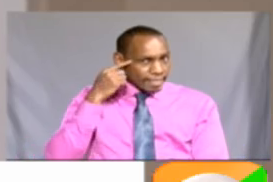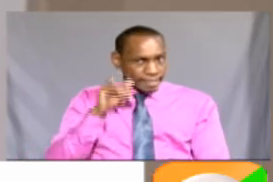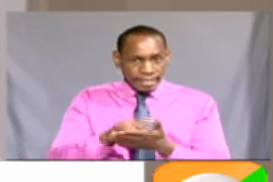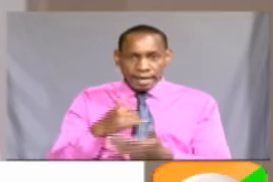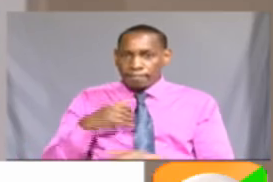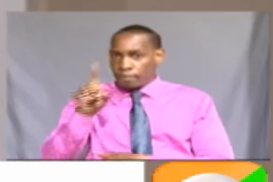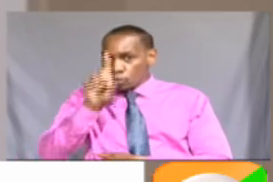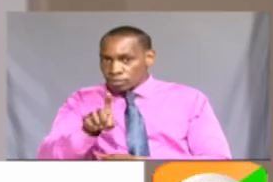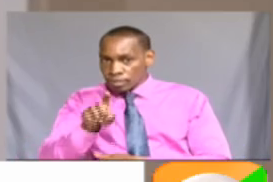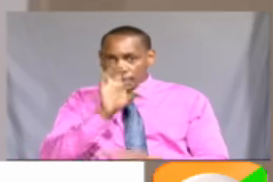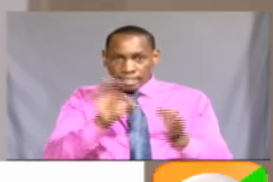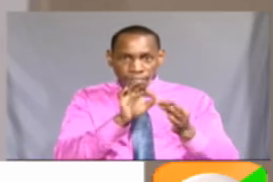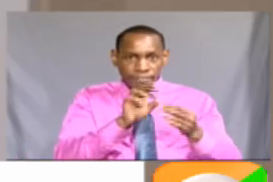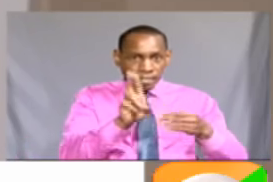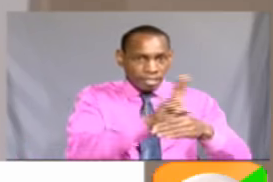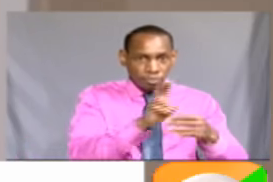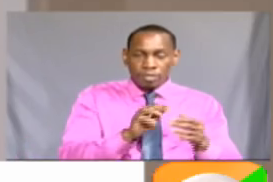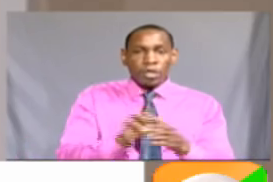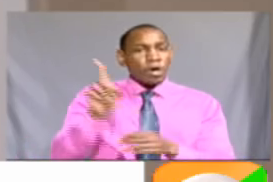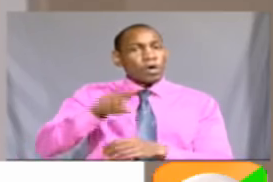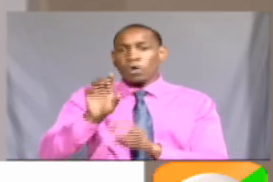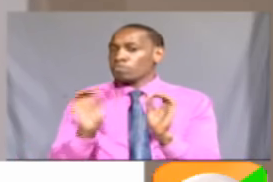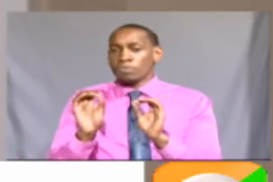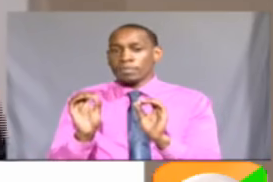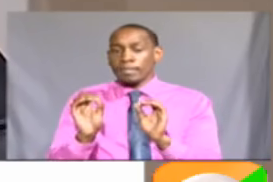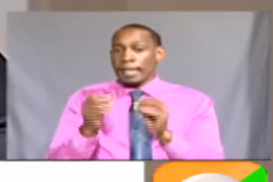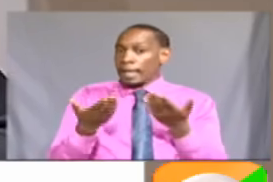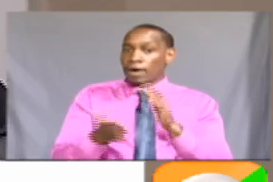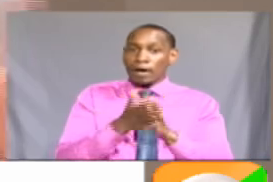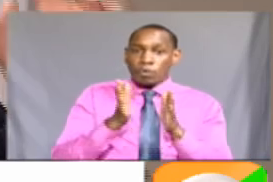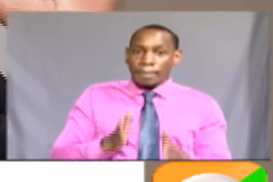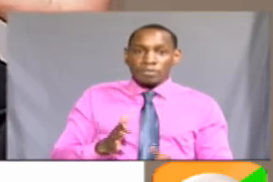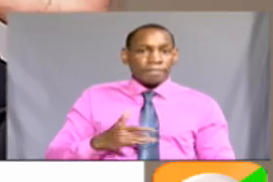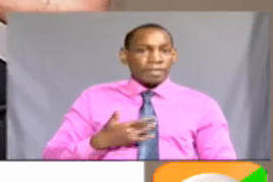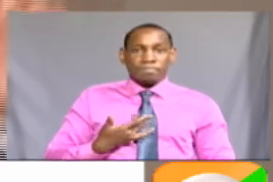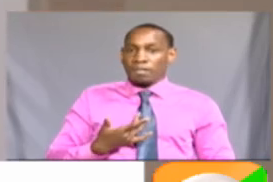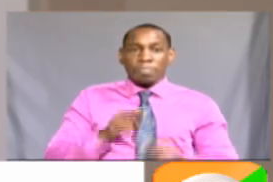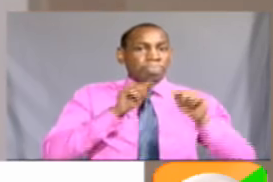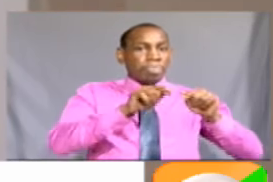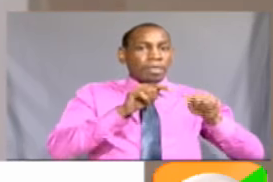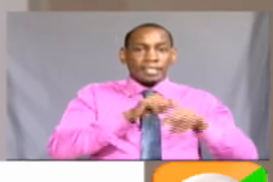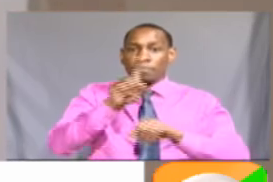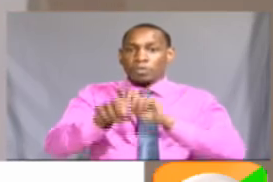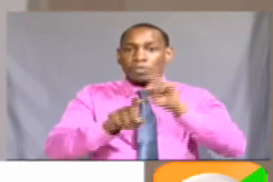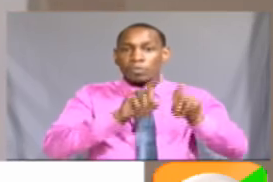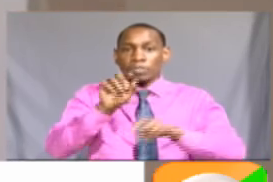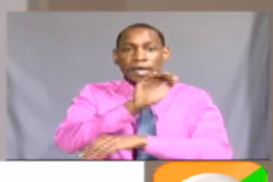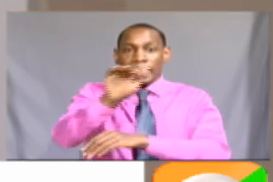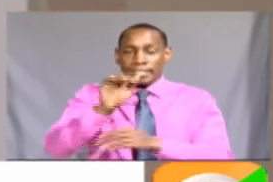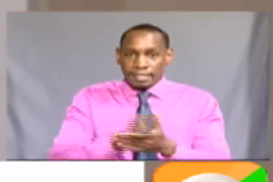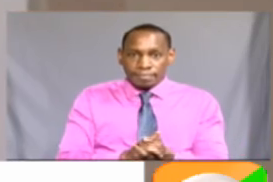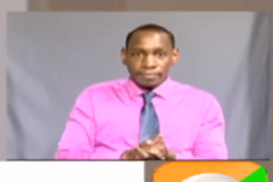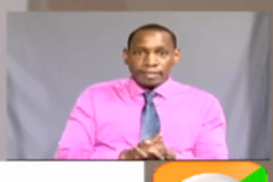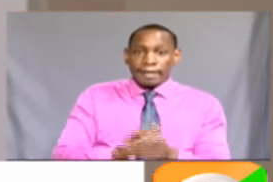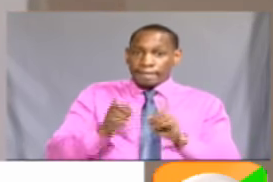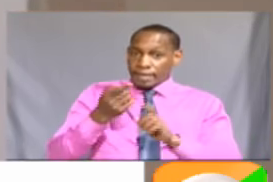we have a question on a certain expenditure. There's nothing wrong with that. And so no one should catch feelings when questions are asked.